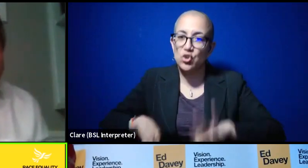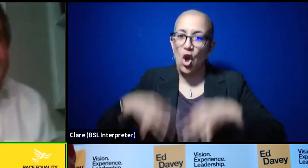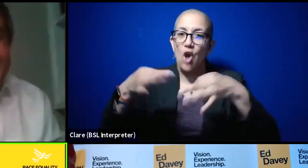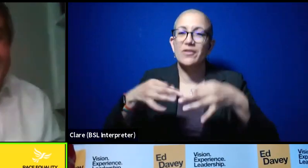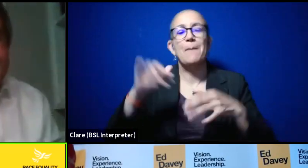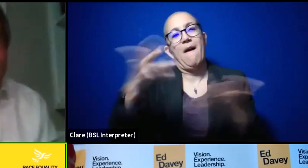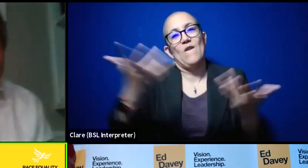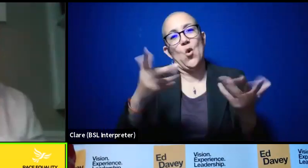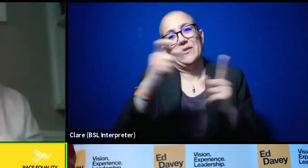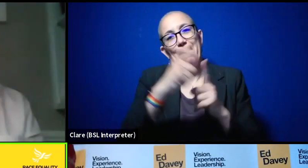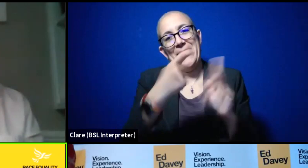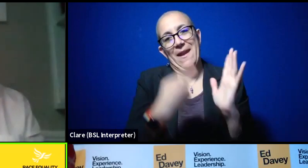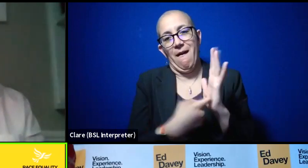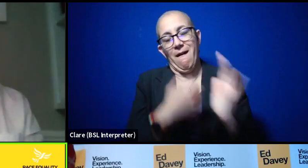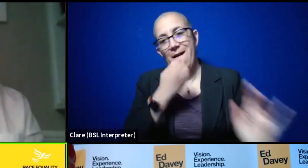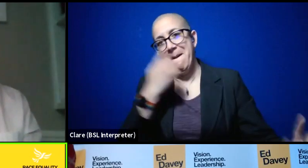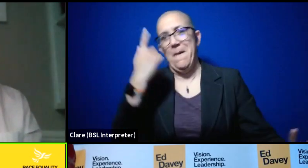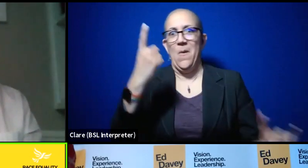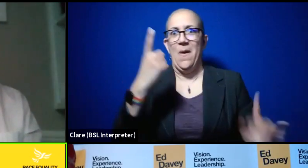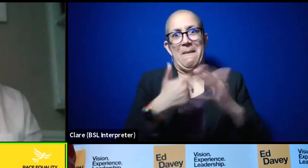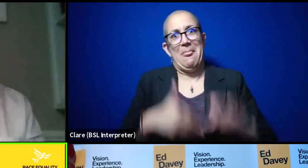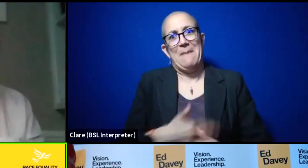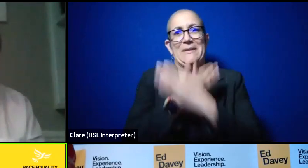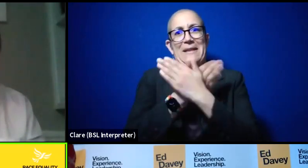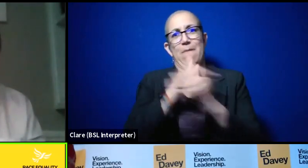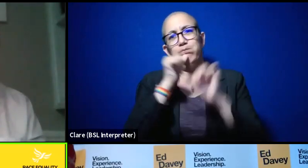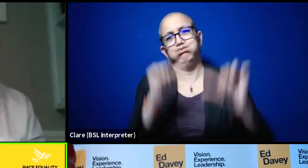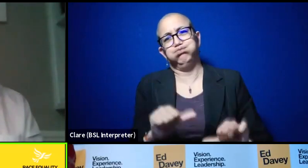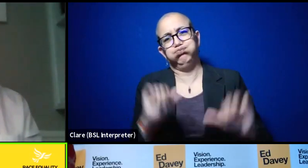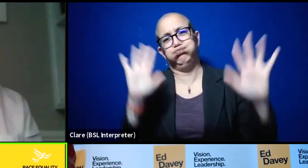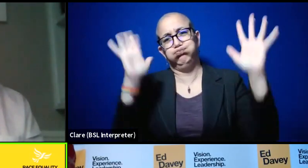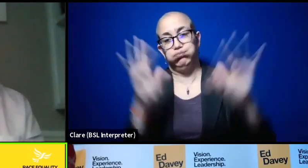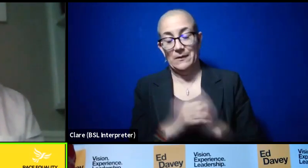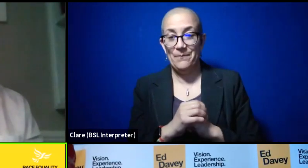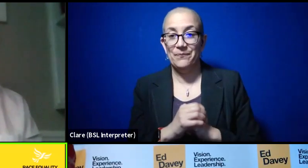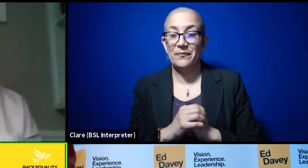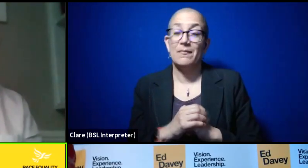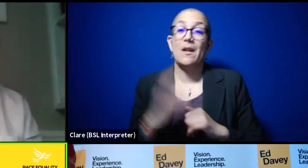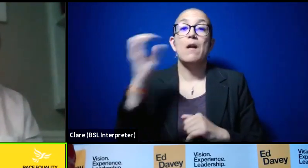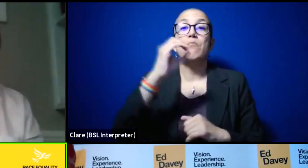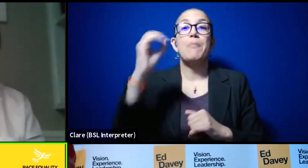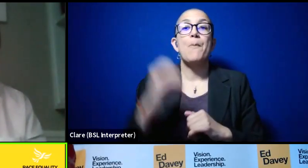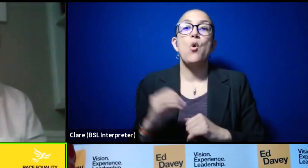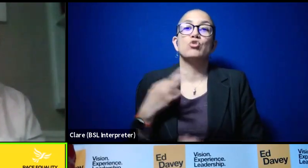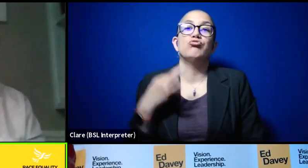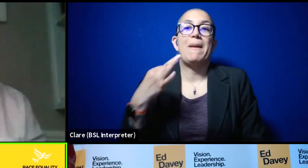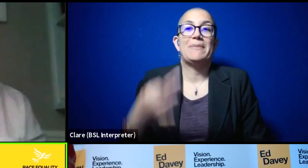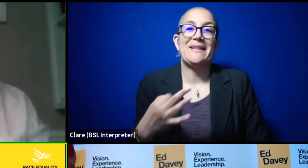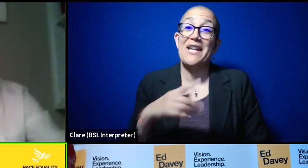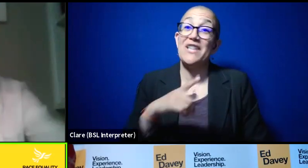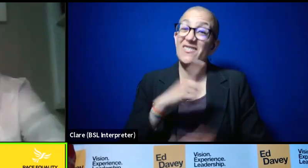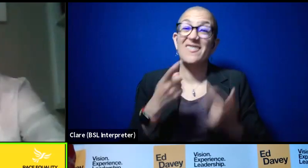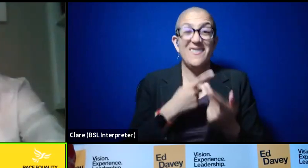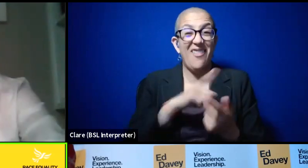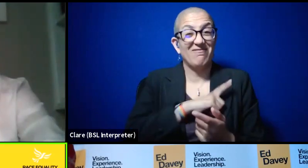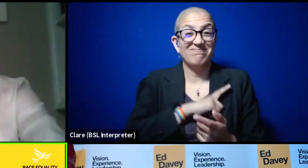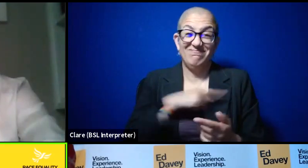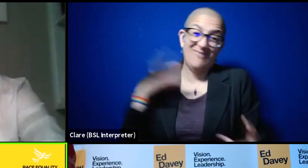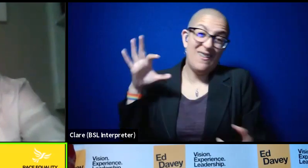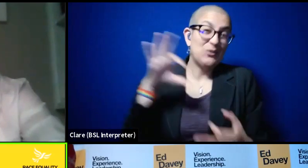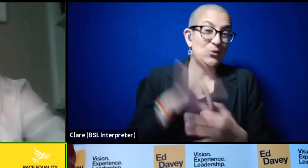Dem things that we care about. Proportional representation is why partly I joined this party.